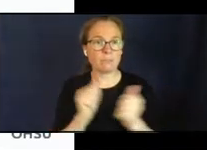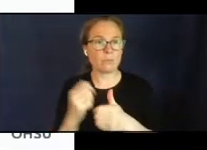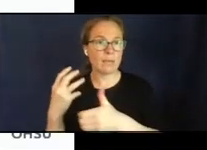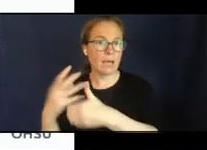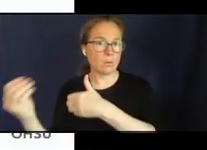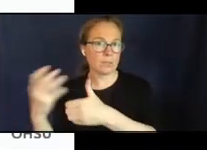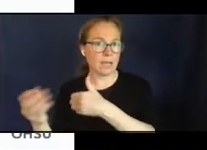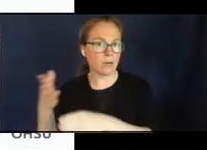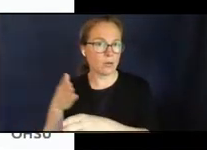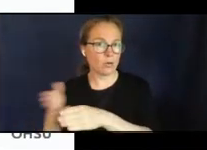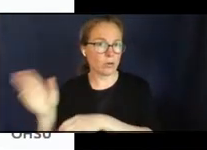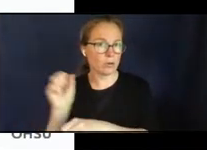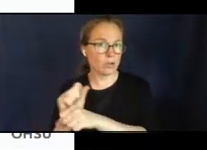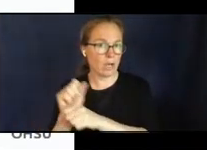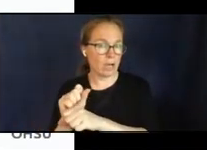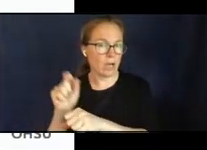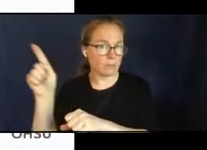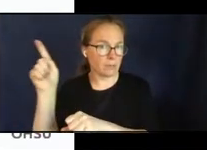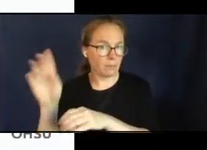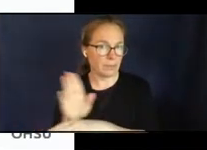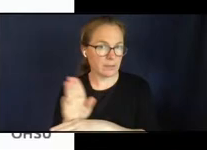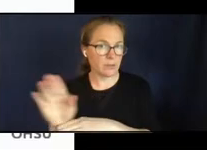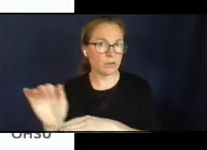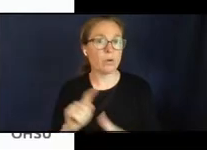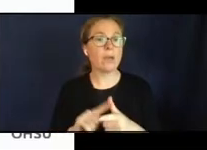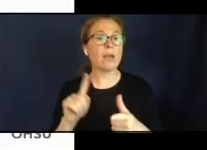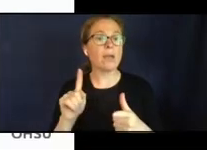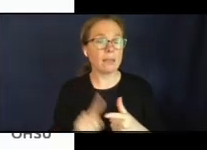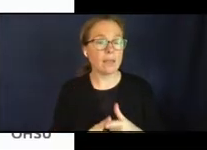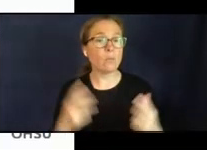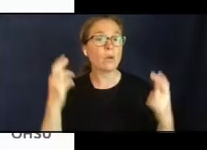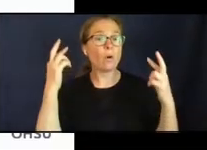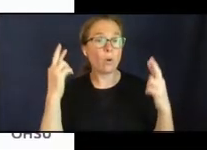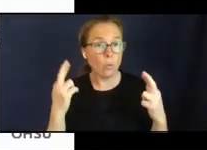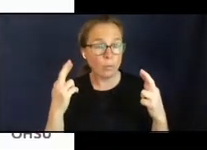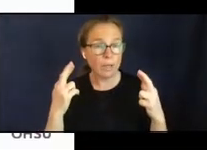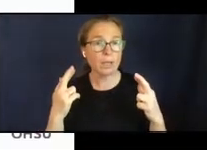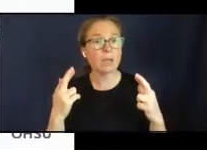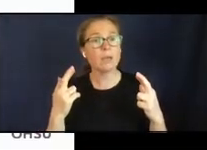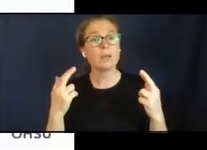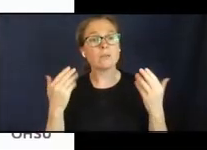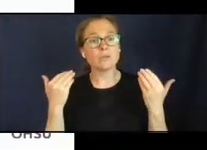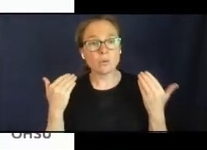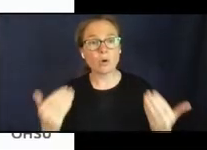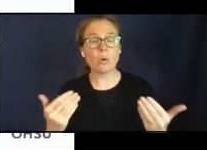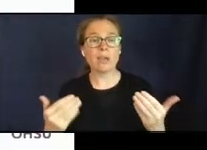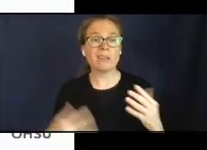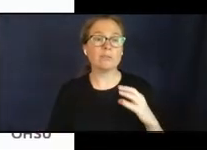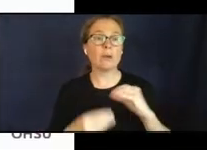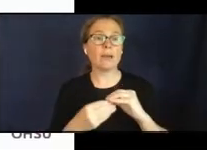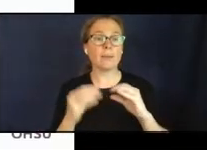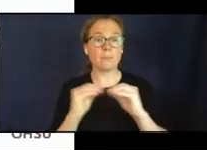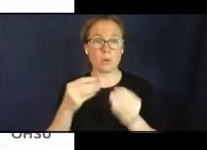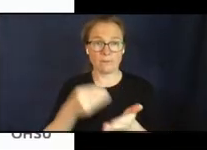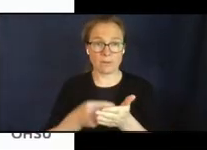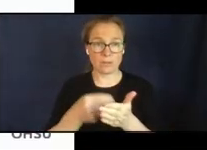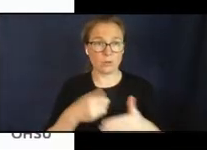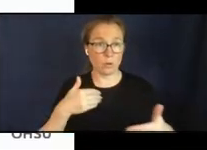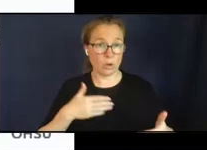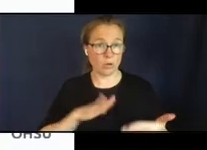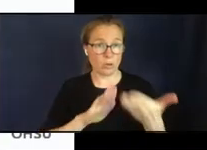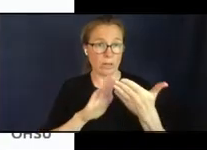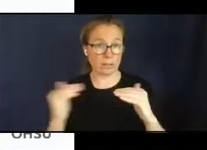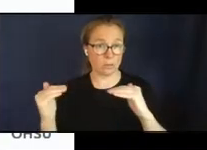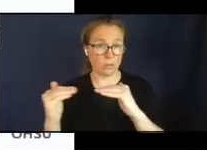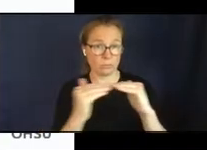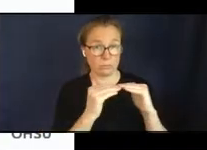we hope to be able to release further funds to address that. I hope that helps understand the difference between the two pieces. Yes,